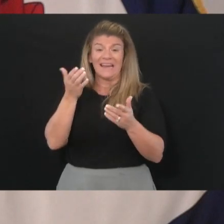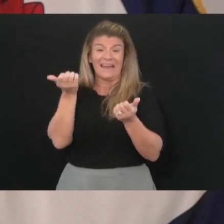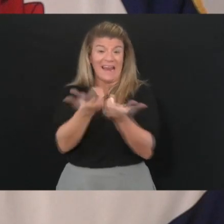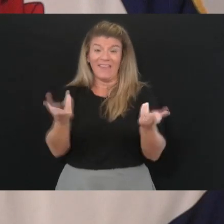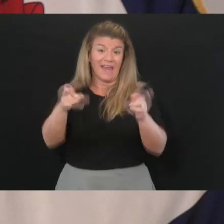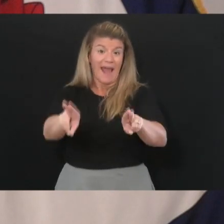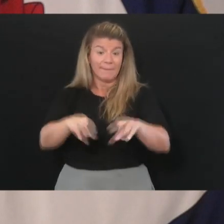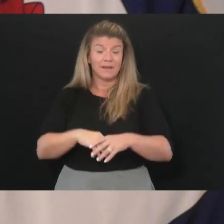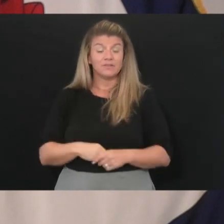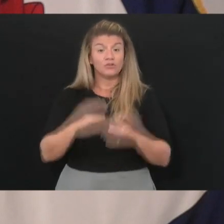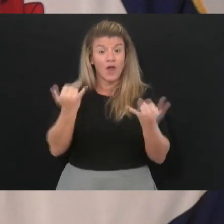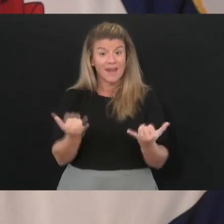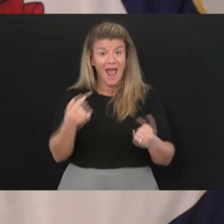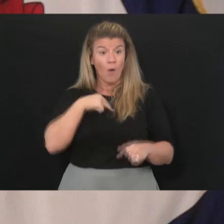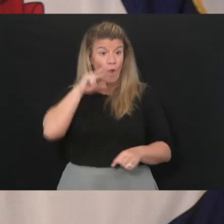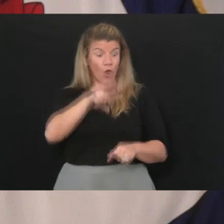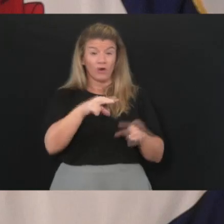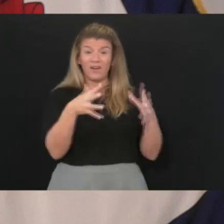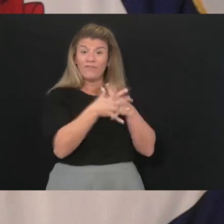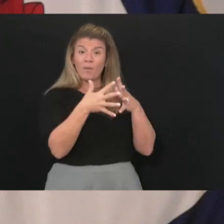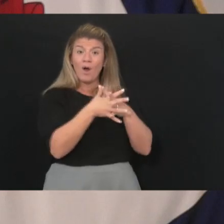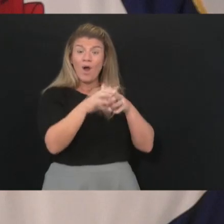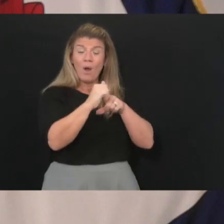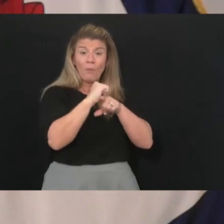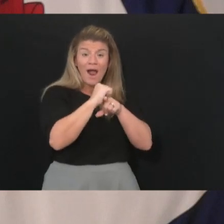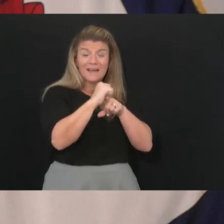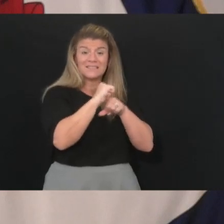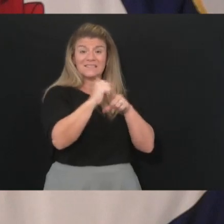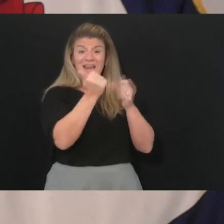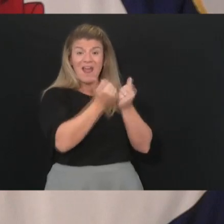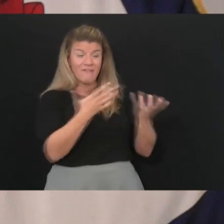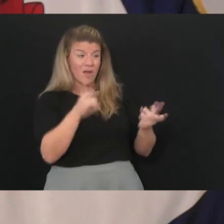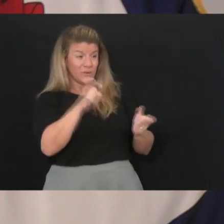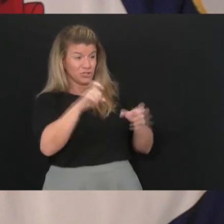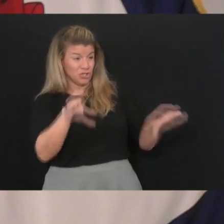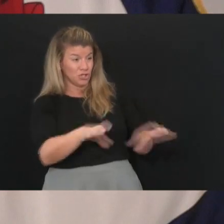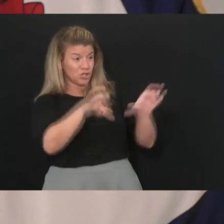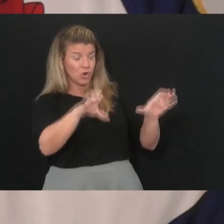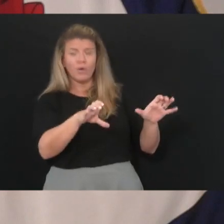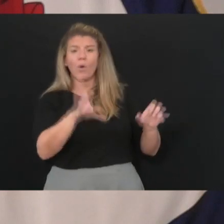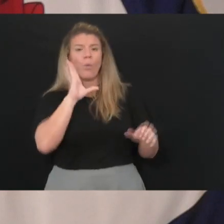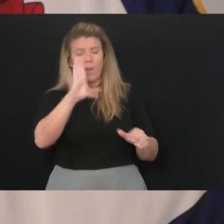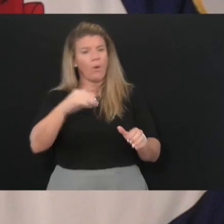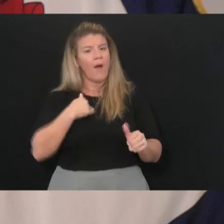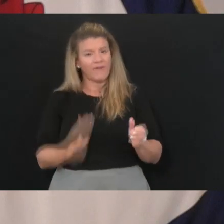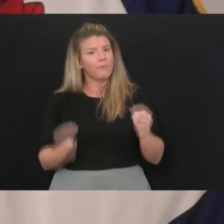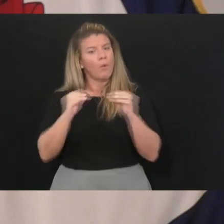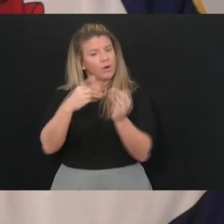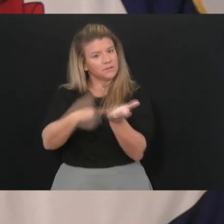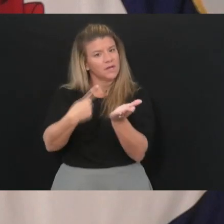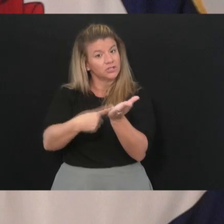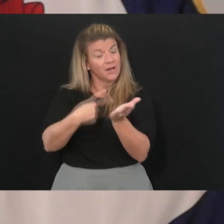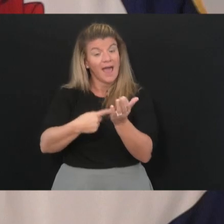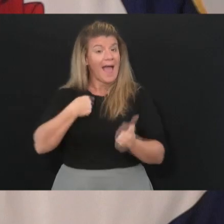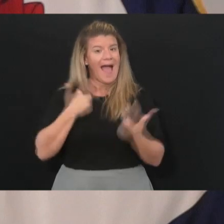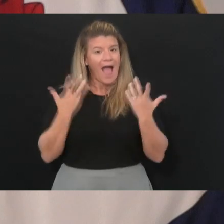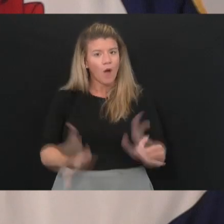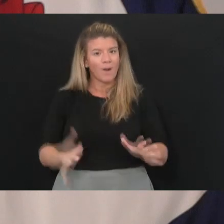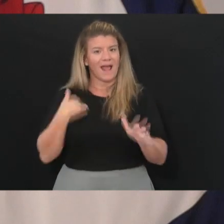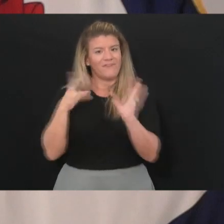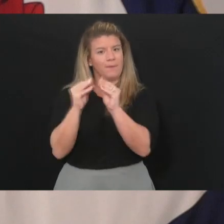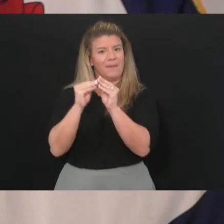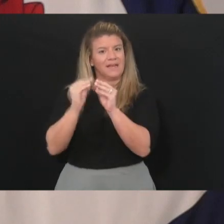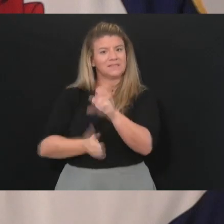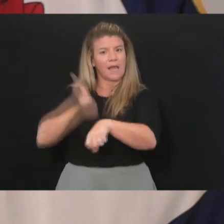that, we surely need to have additional discussions, and I will be in discussion later today with the SSAC in